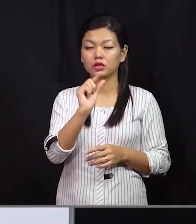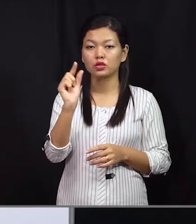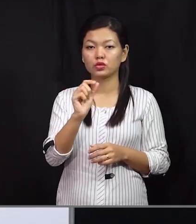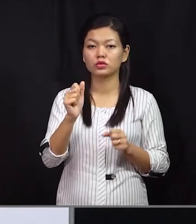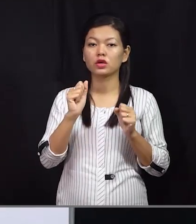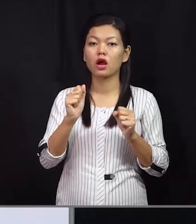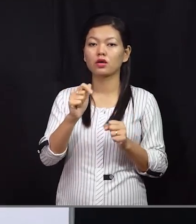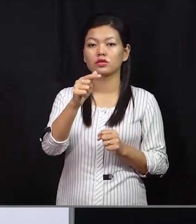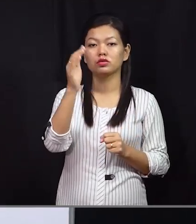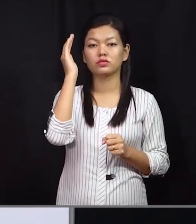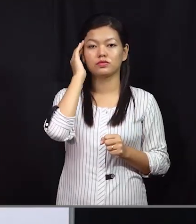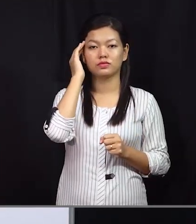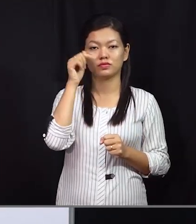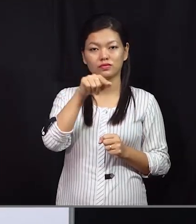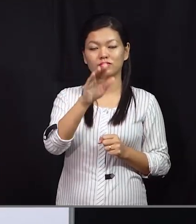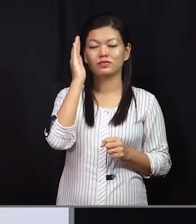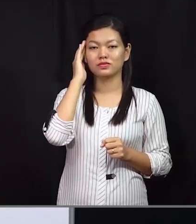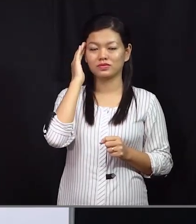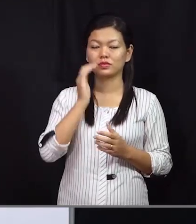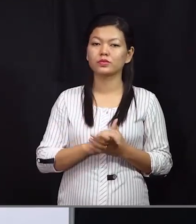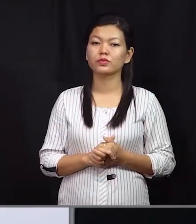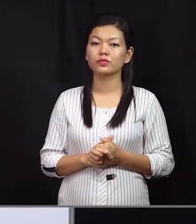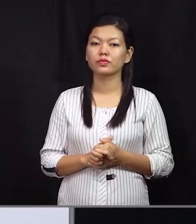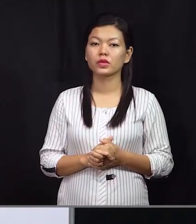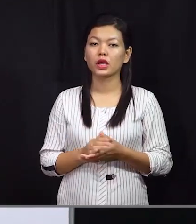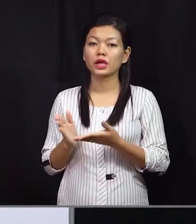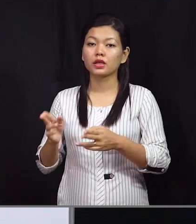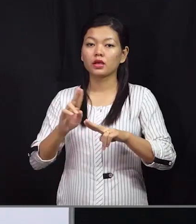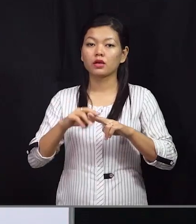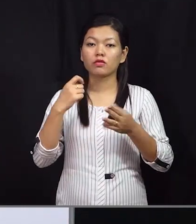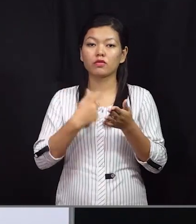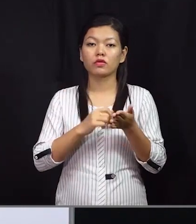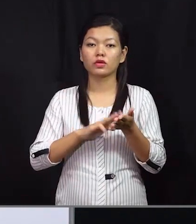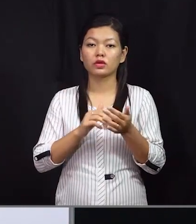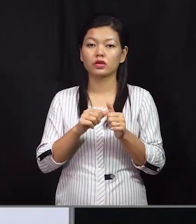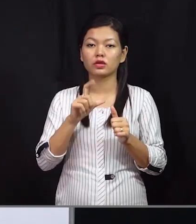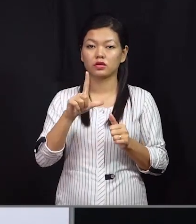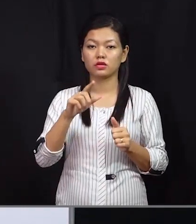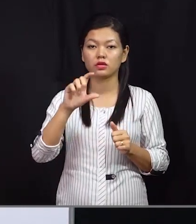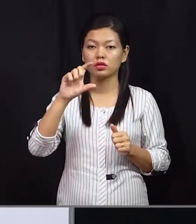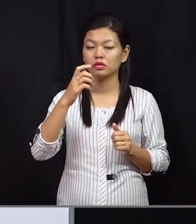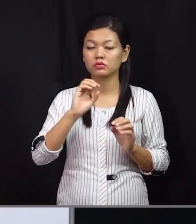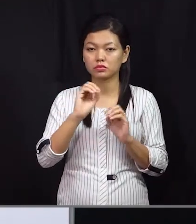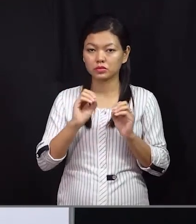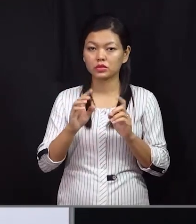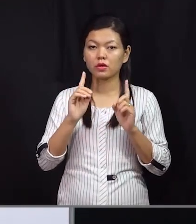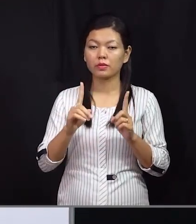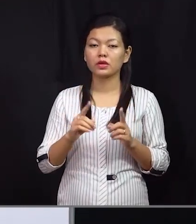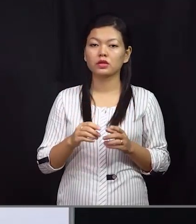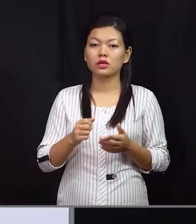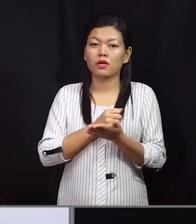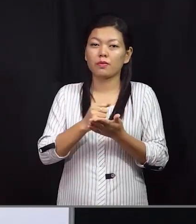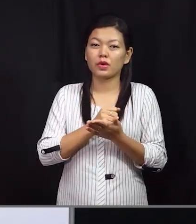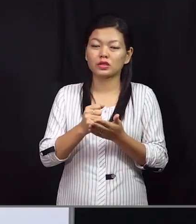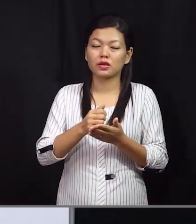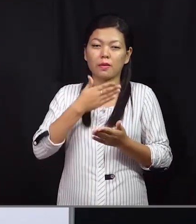not a usual formal class, okay, but we teacher, we will give our best to explain the